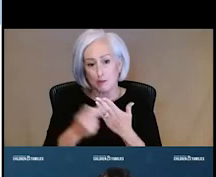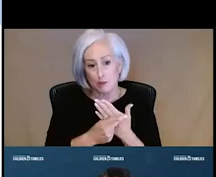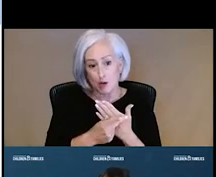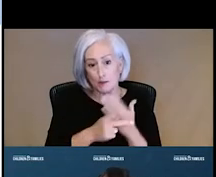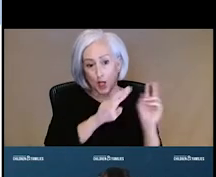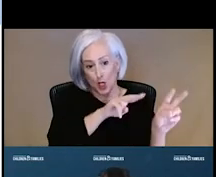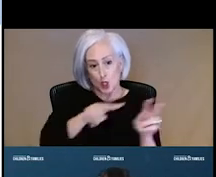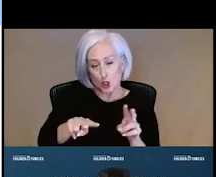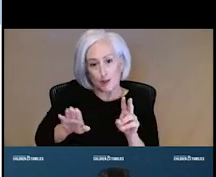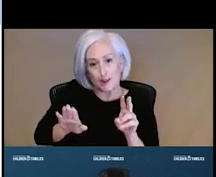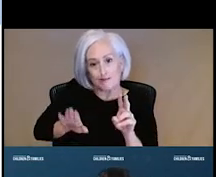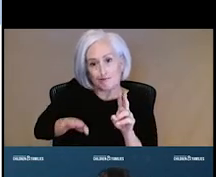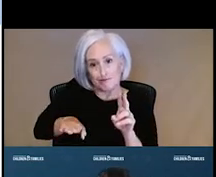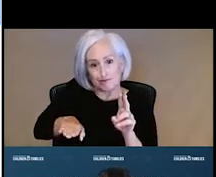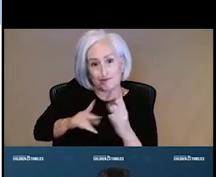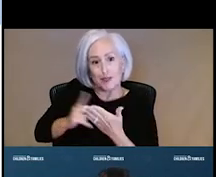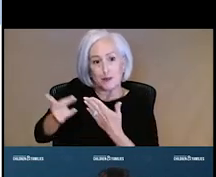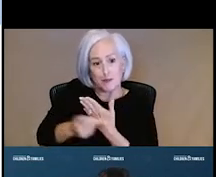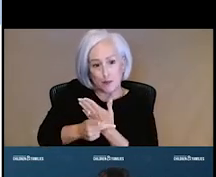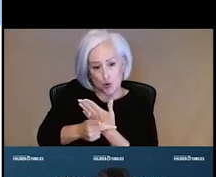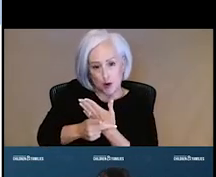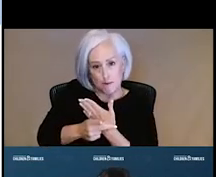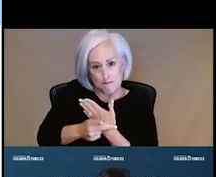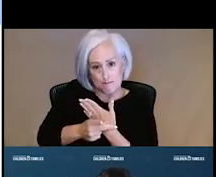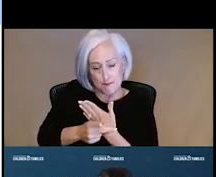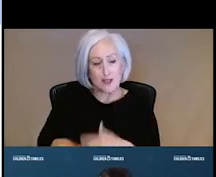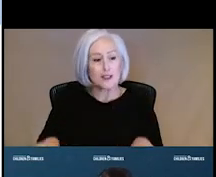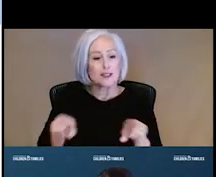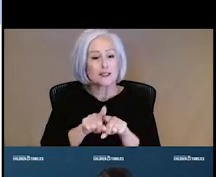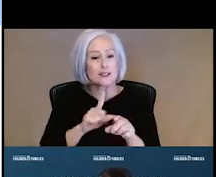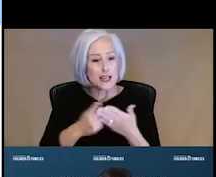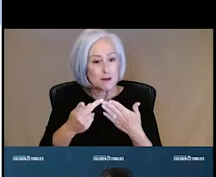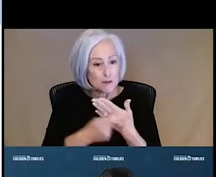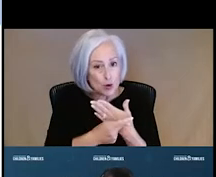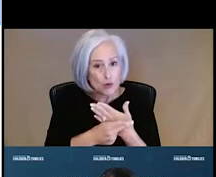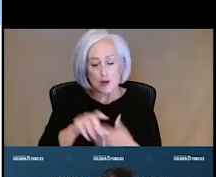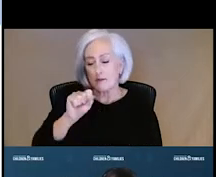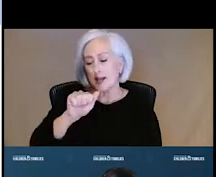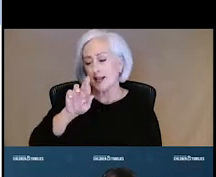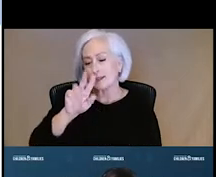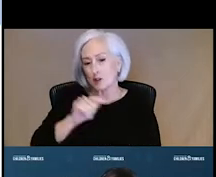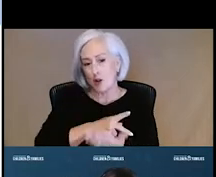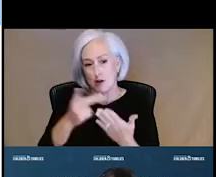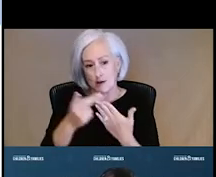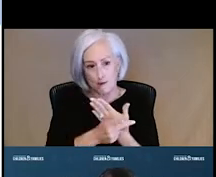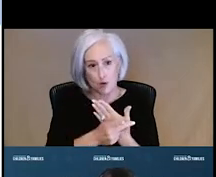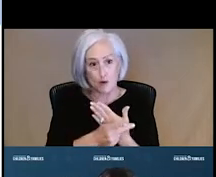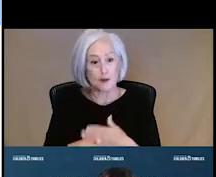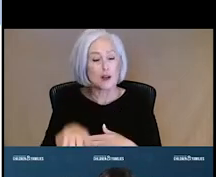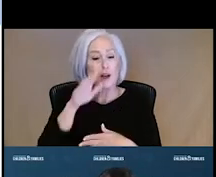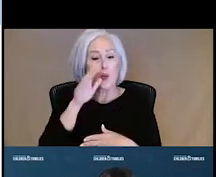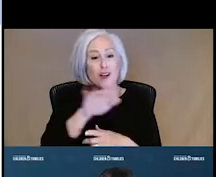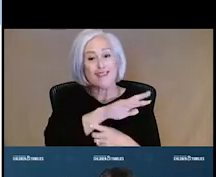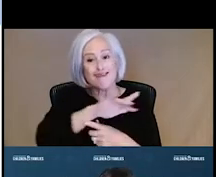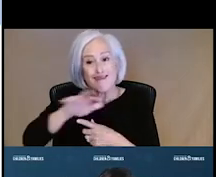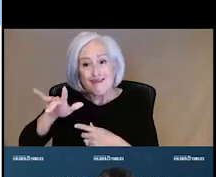common acronyms that are used around the SANE program and the SART program. In this training, we will spell out all acronyms, and this